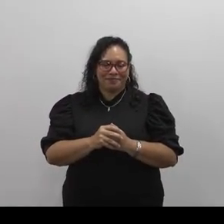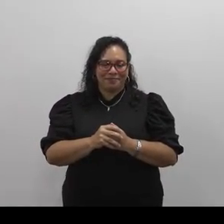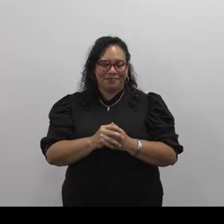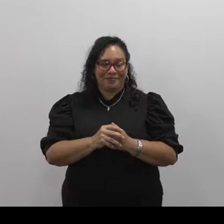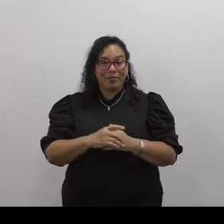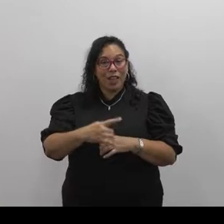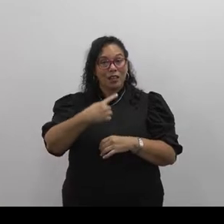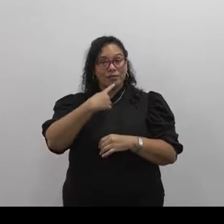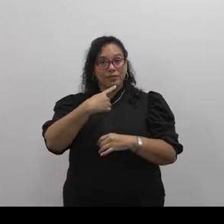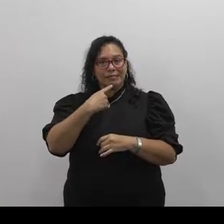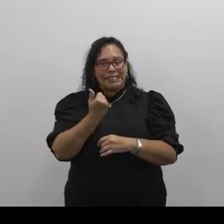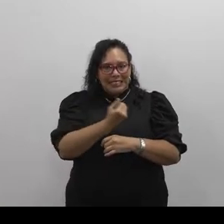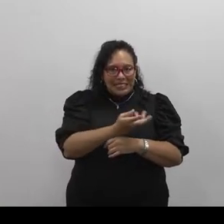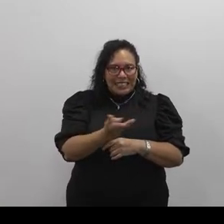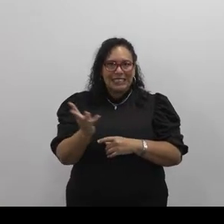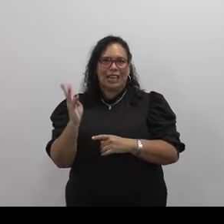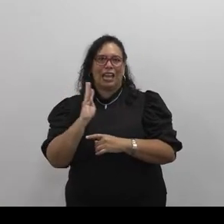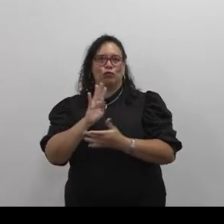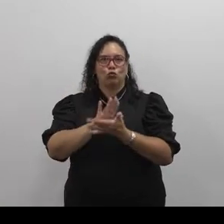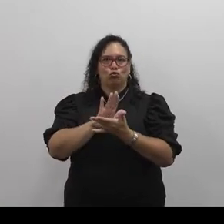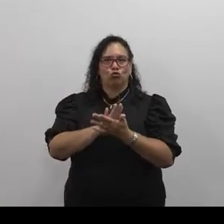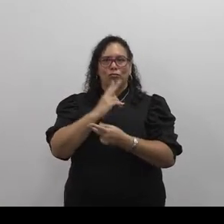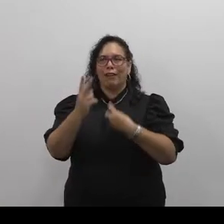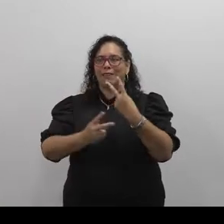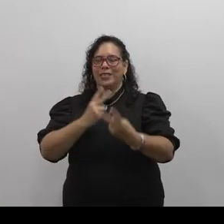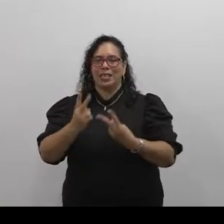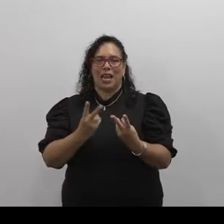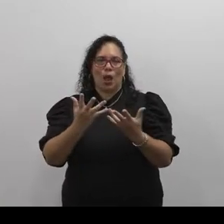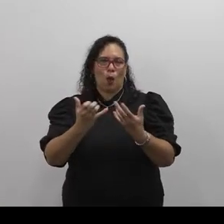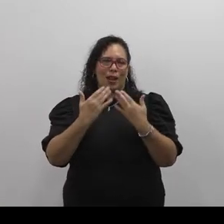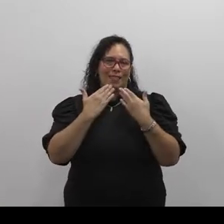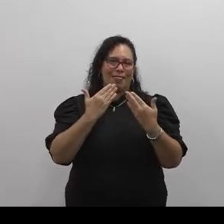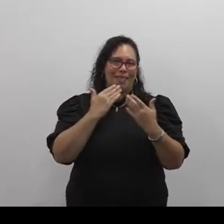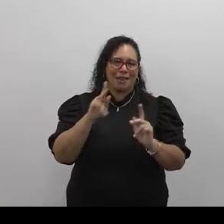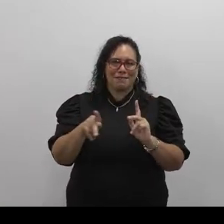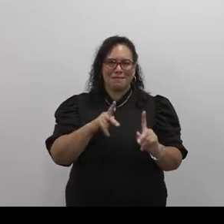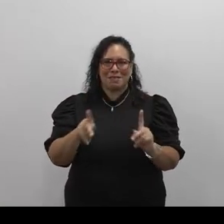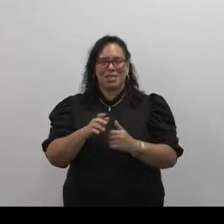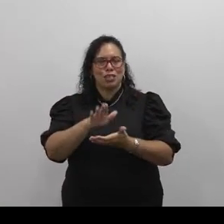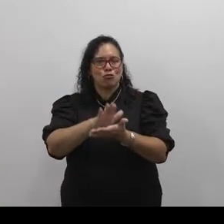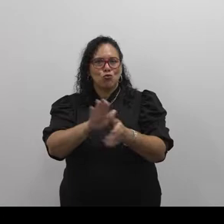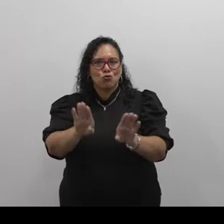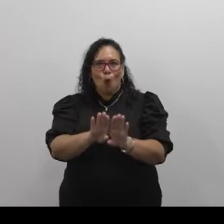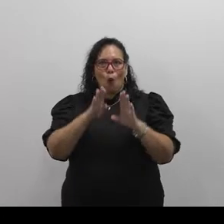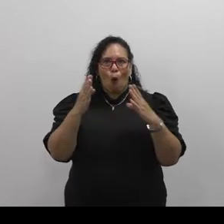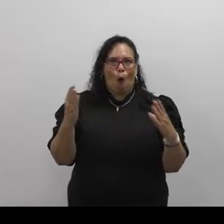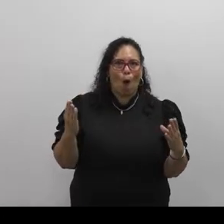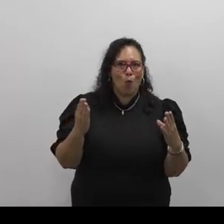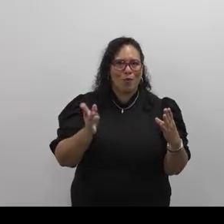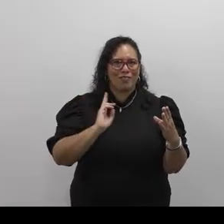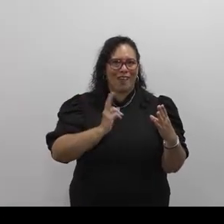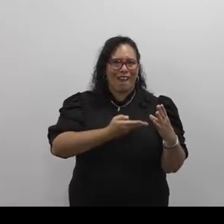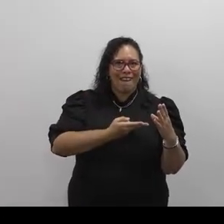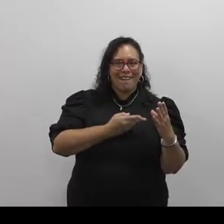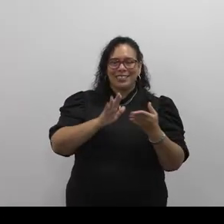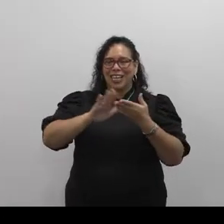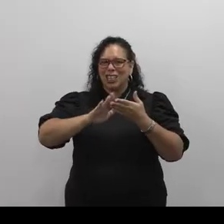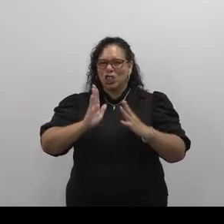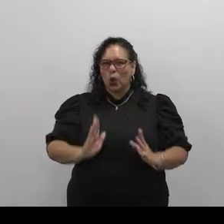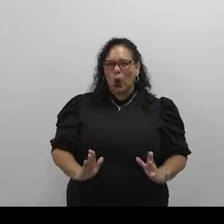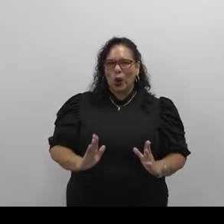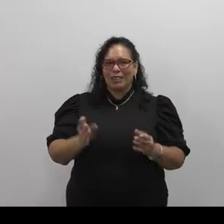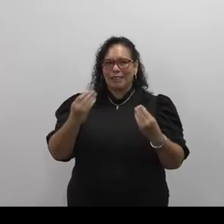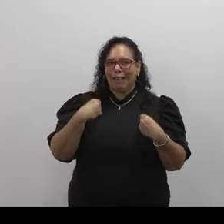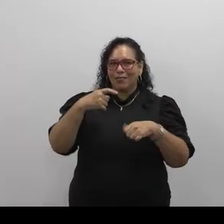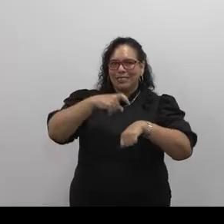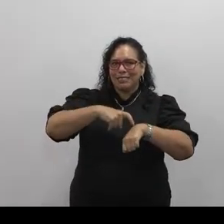I mentioned several site visits and want to thank a number of folks right at this time, right? So the schools opened their doors to us. Custodians gave us